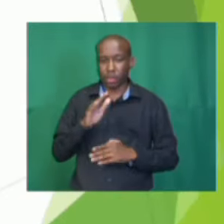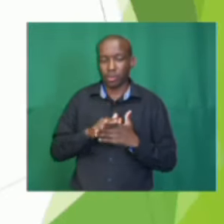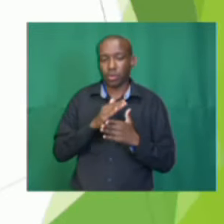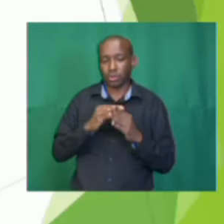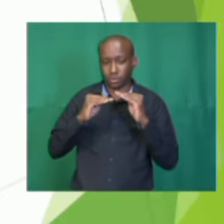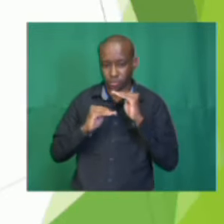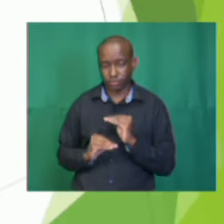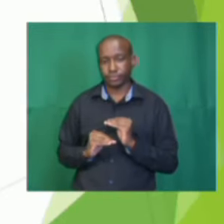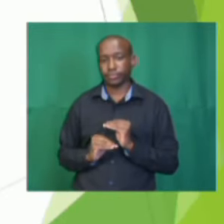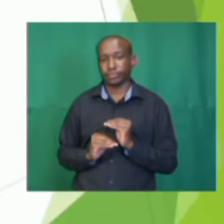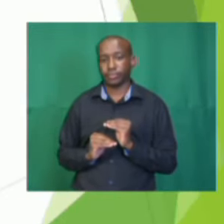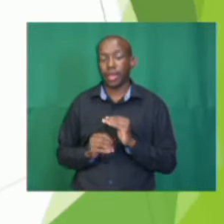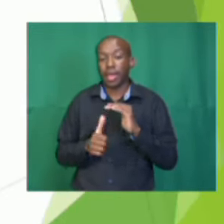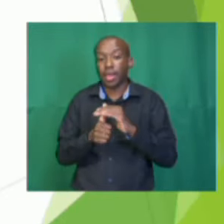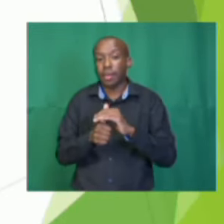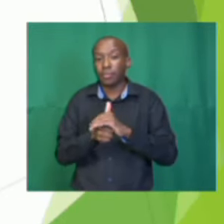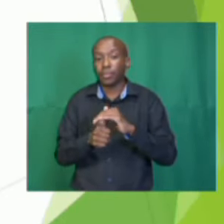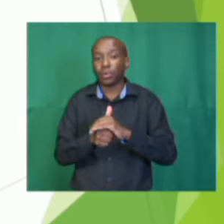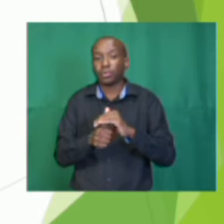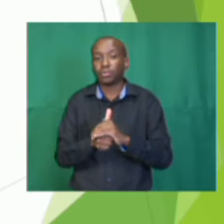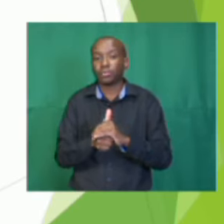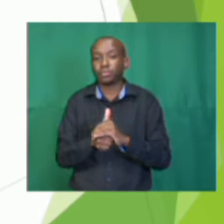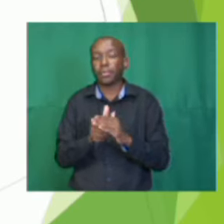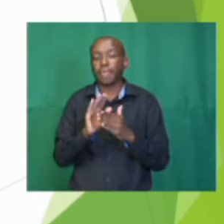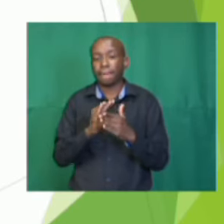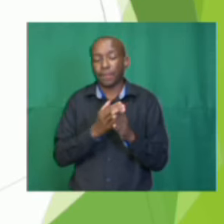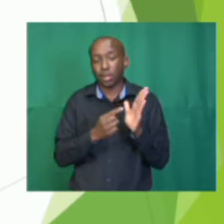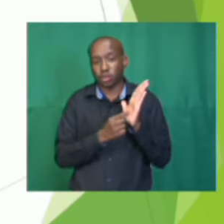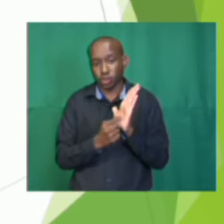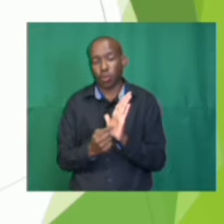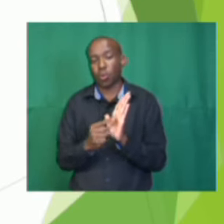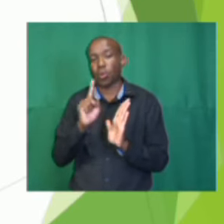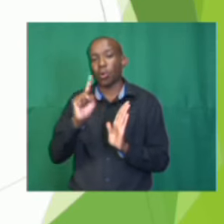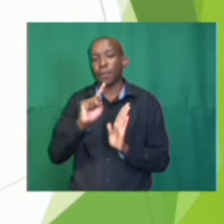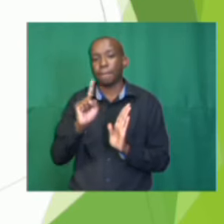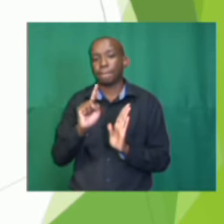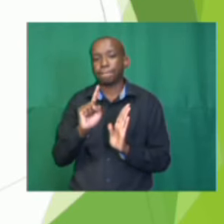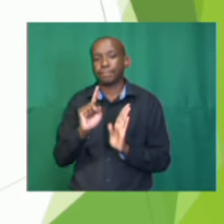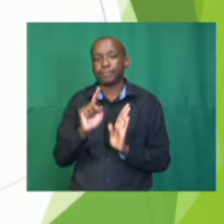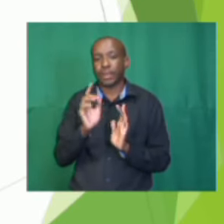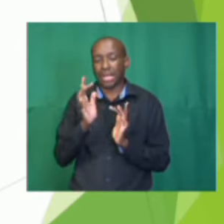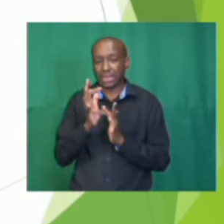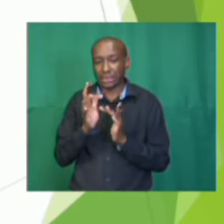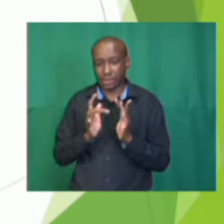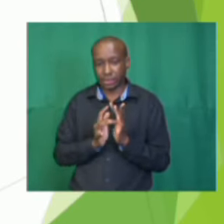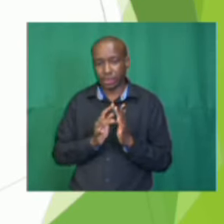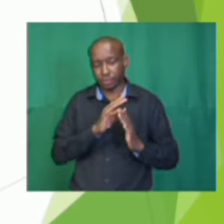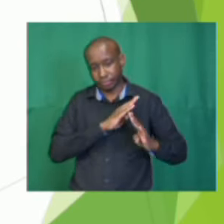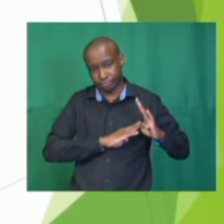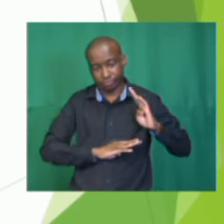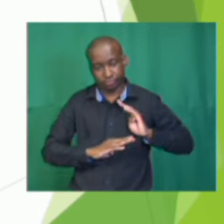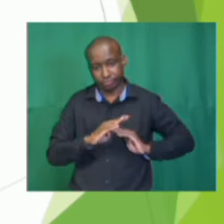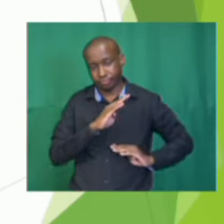Also, it was important because it was a sign of Jesus's humility. To